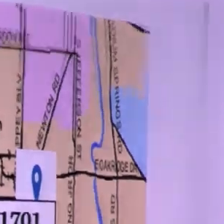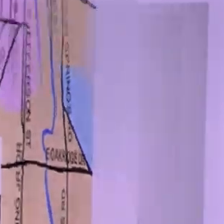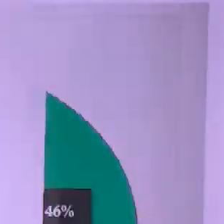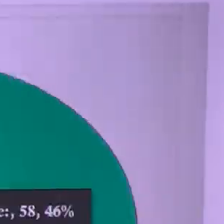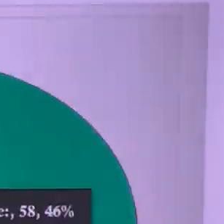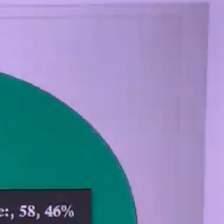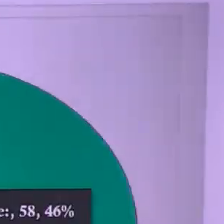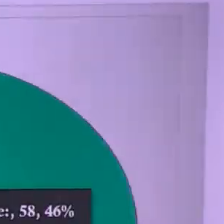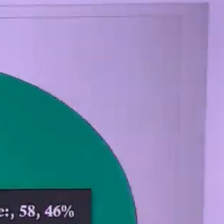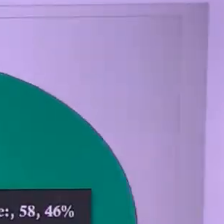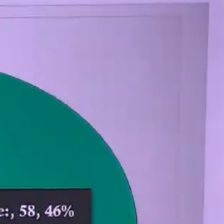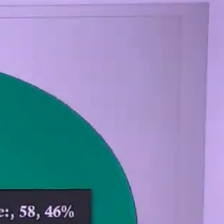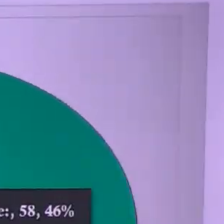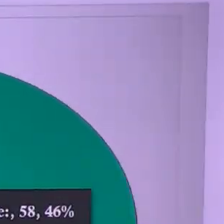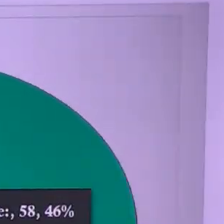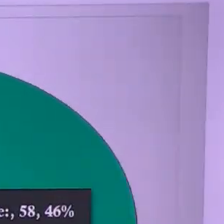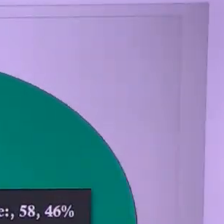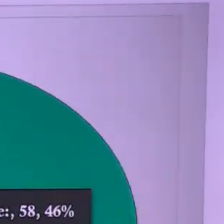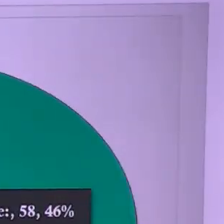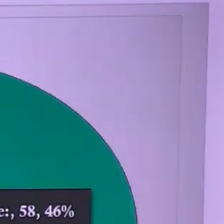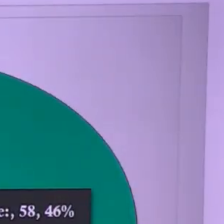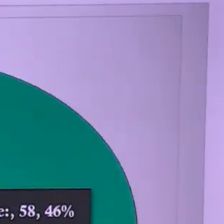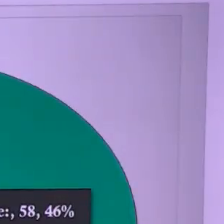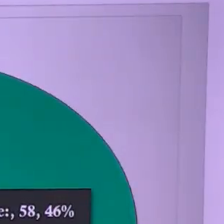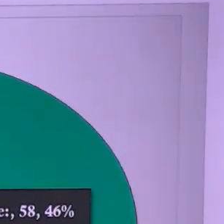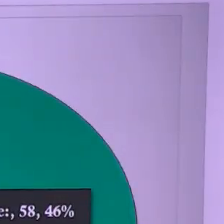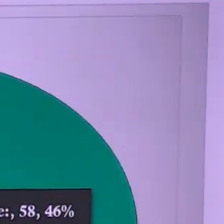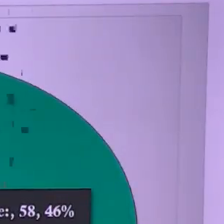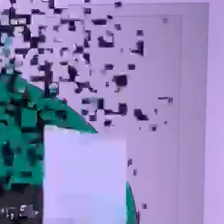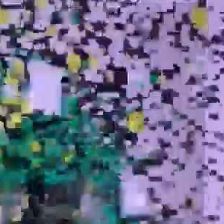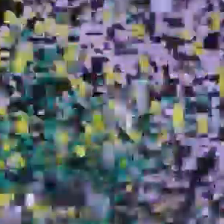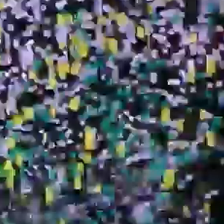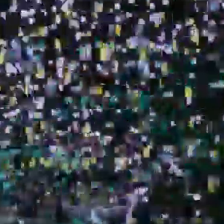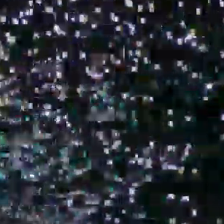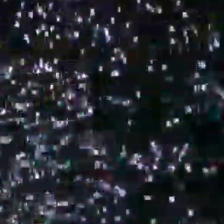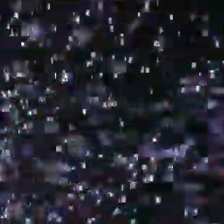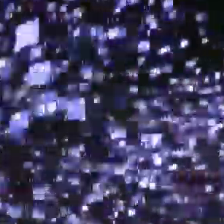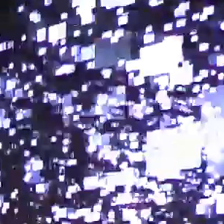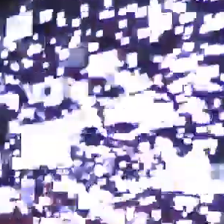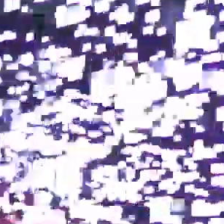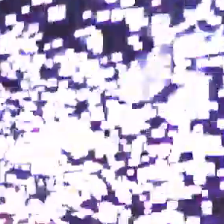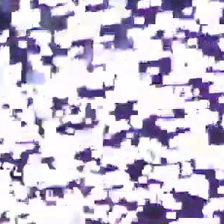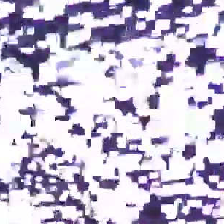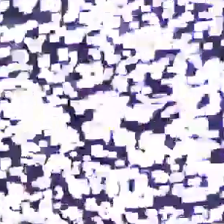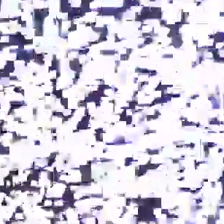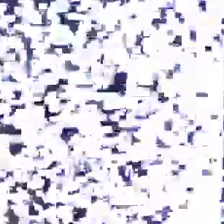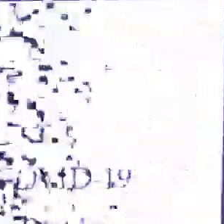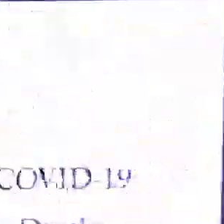Males, we have a total of 58.